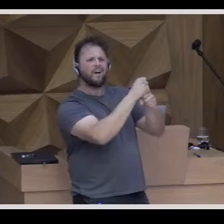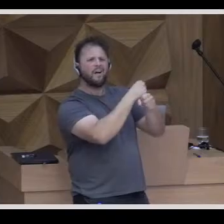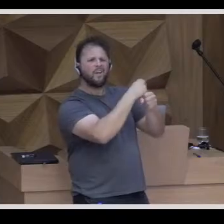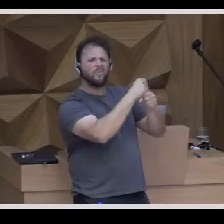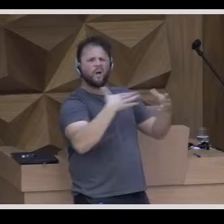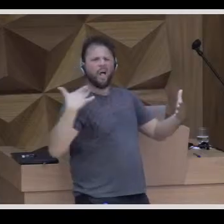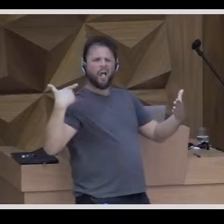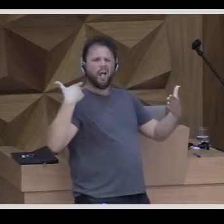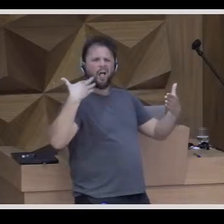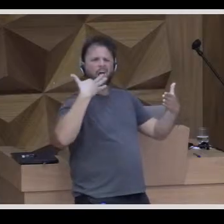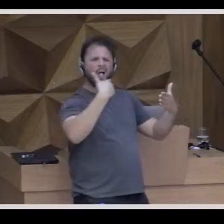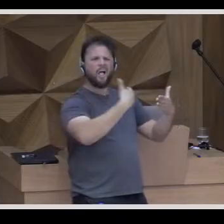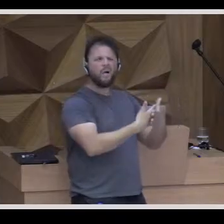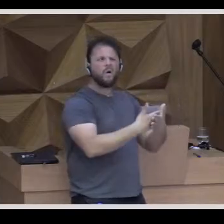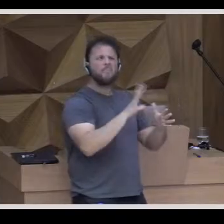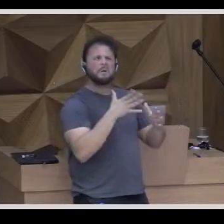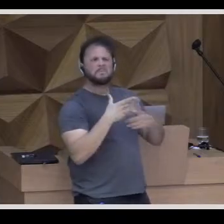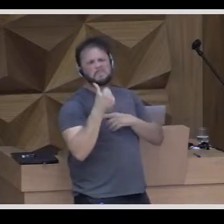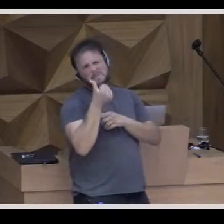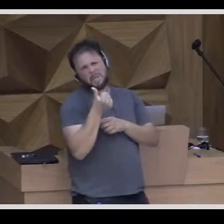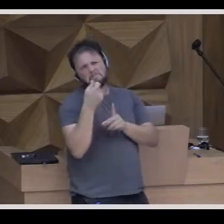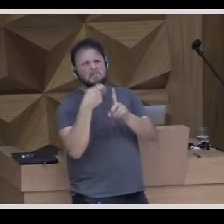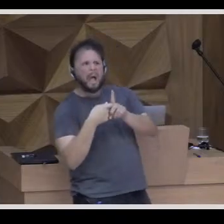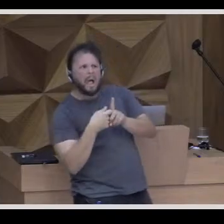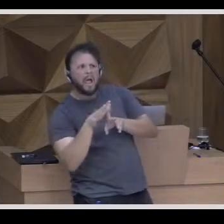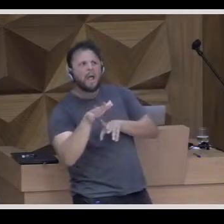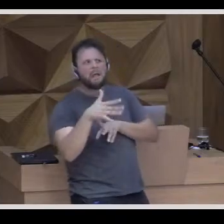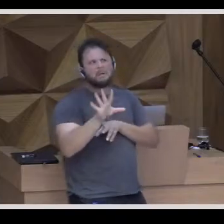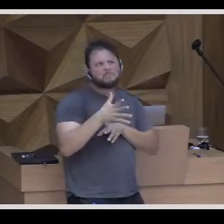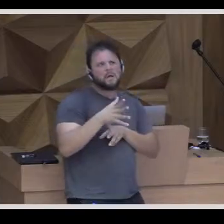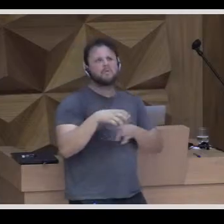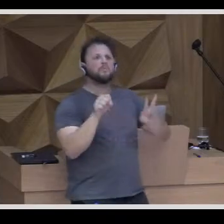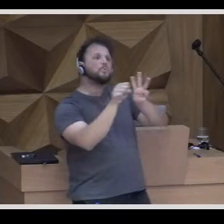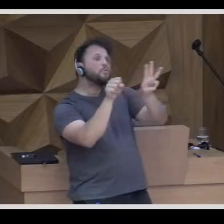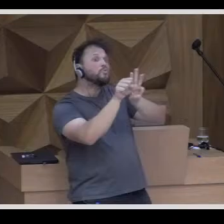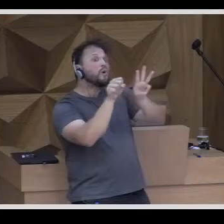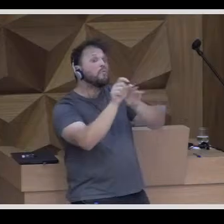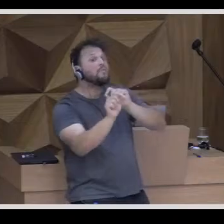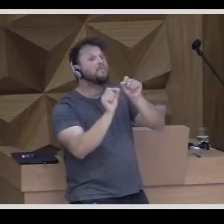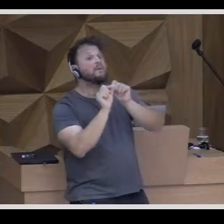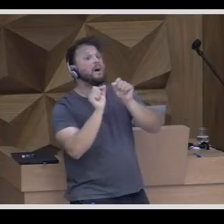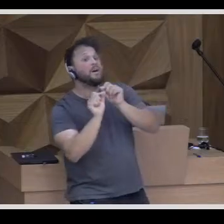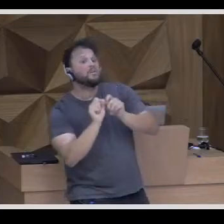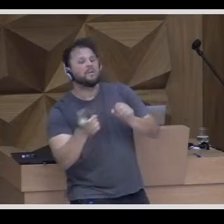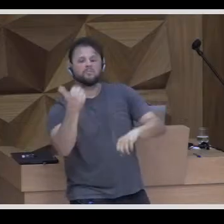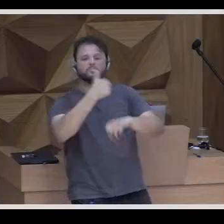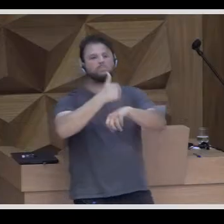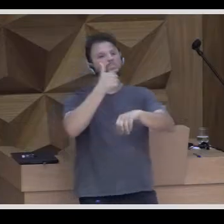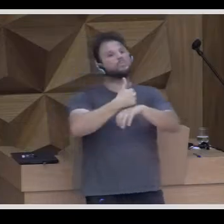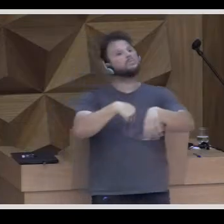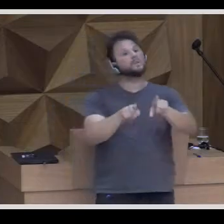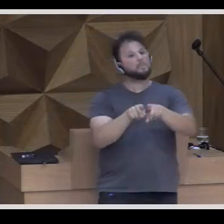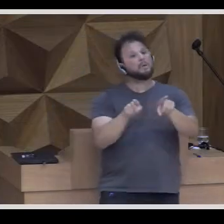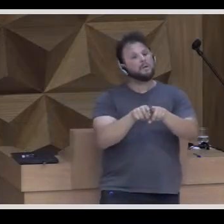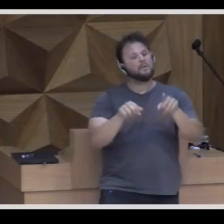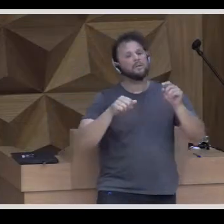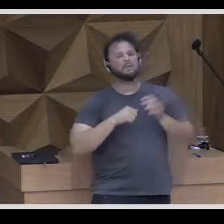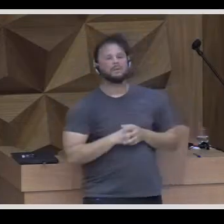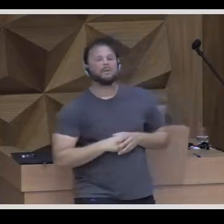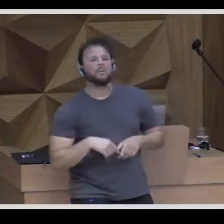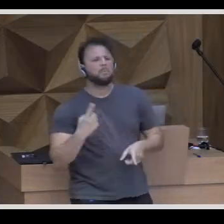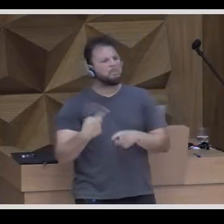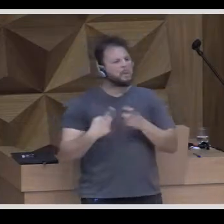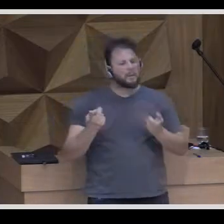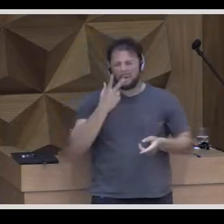if not all of that hardware is being deprecated and it's being replaced. And so actually, it's really tricky to do